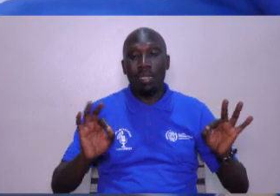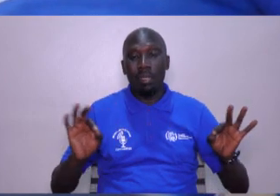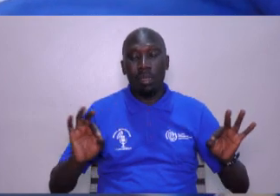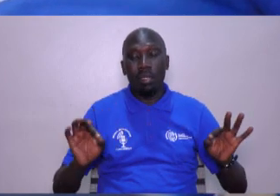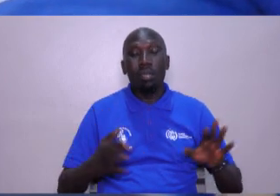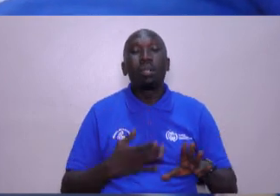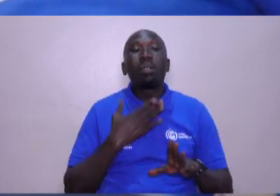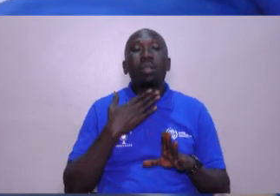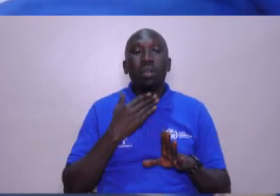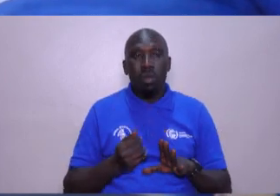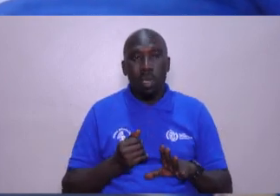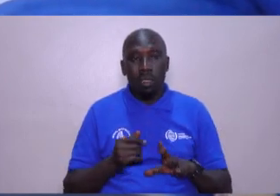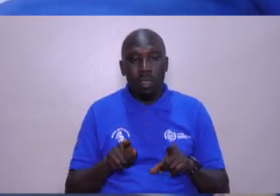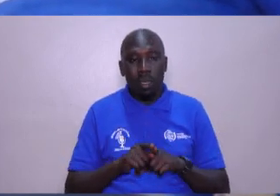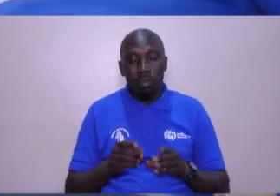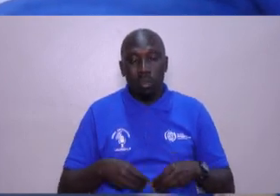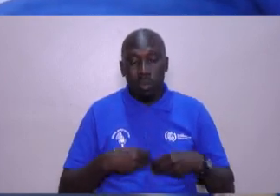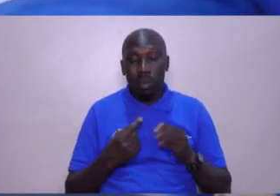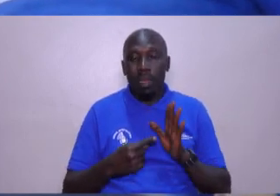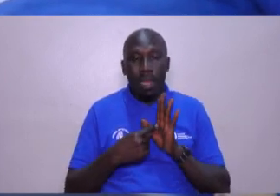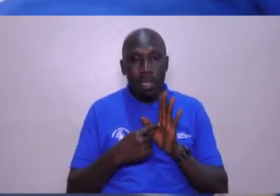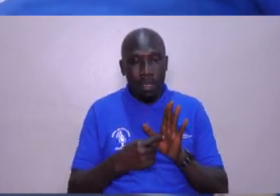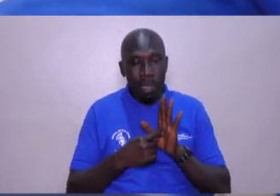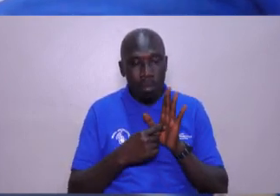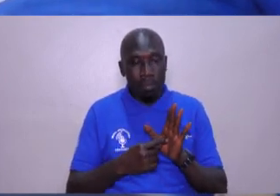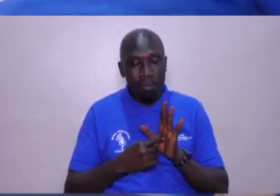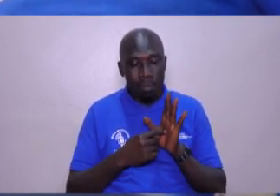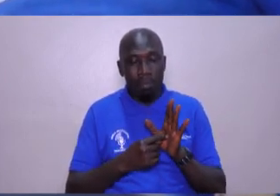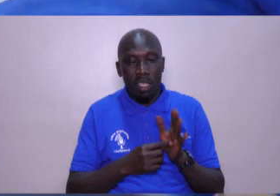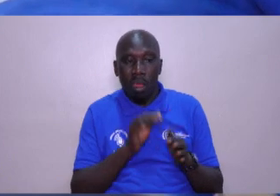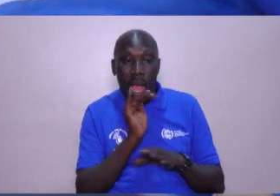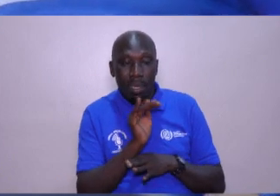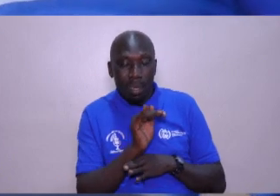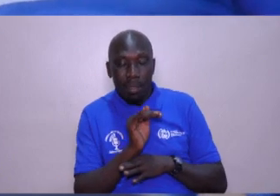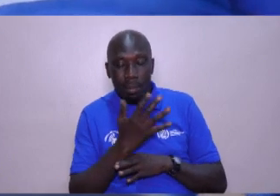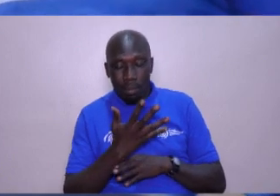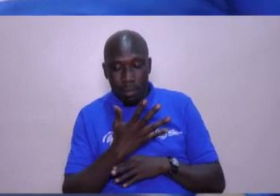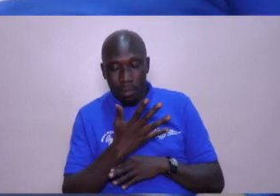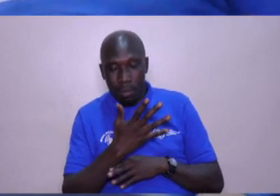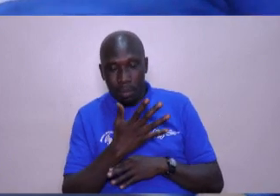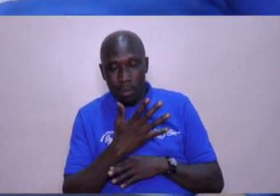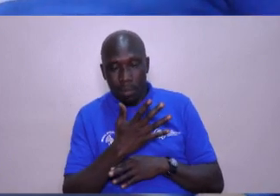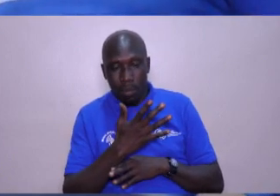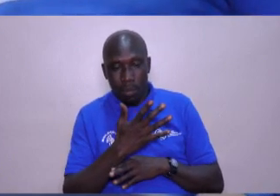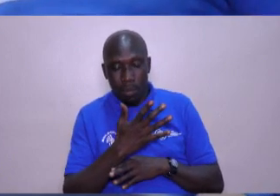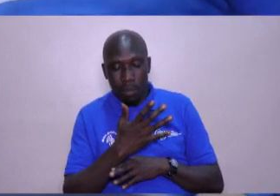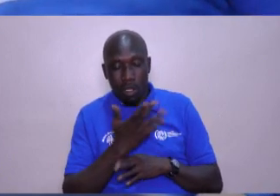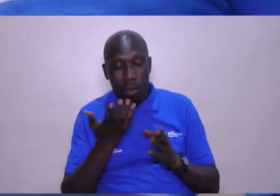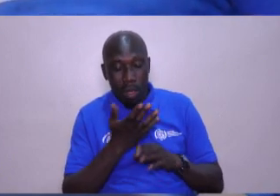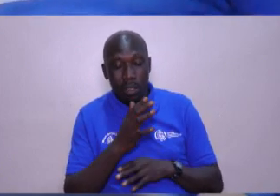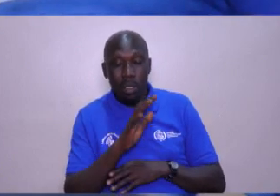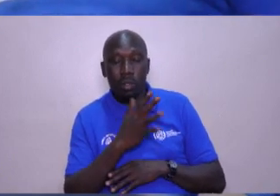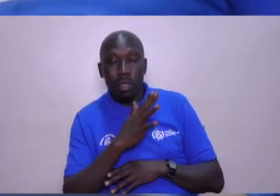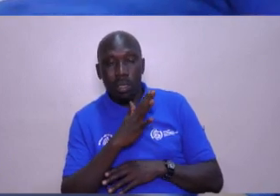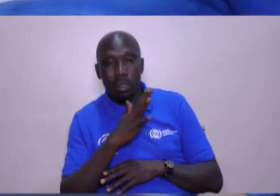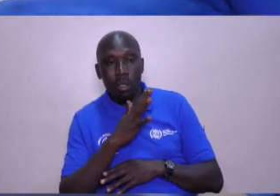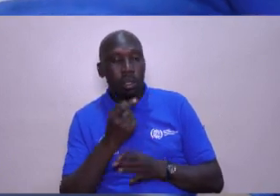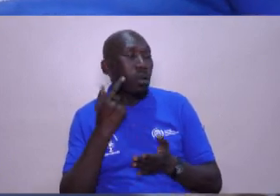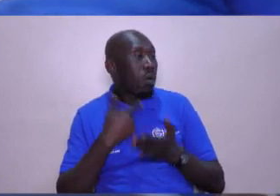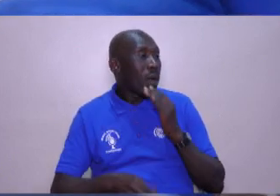I want to take an example from my sister. You asked him a question. Where is the brief? You know